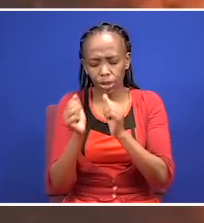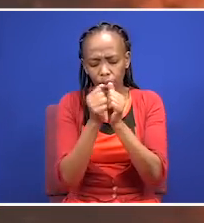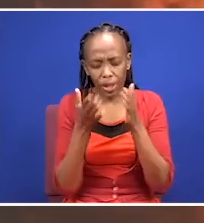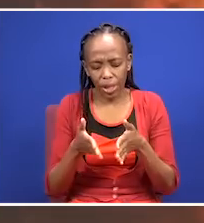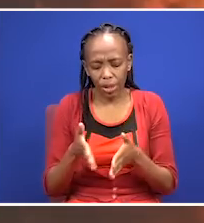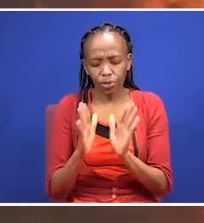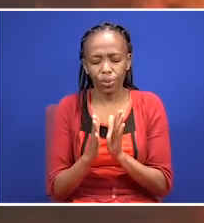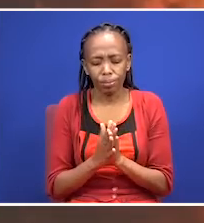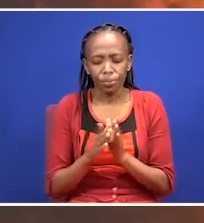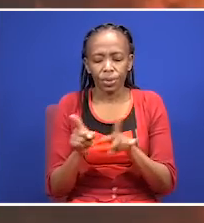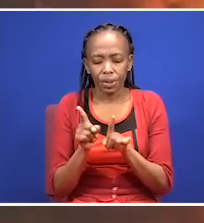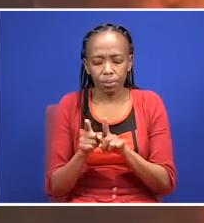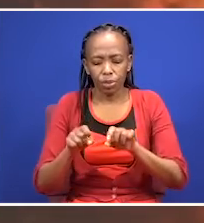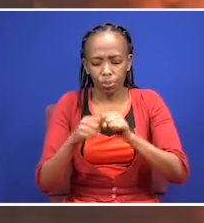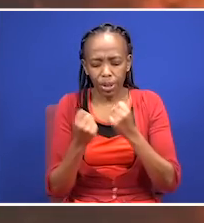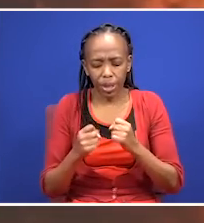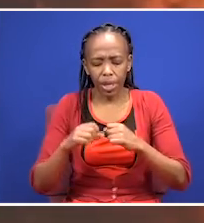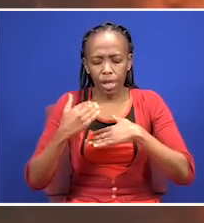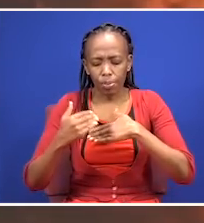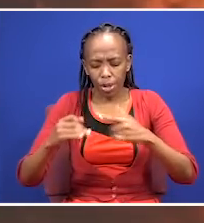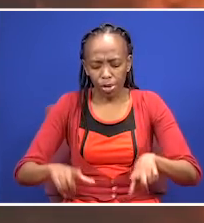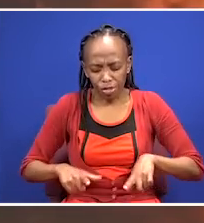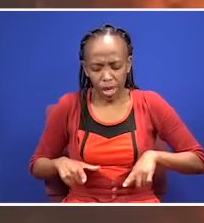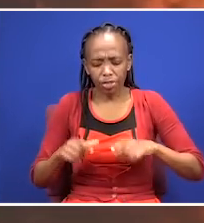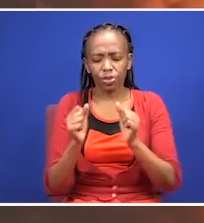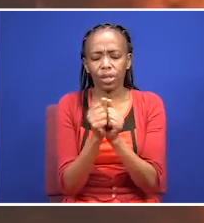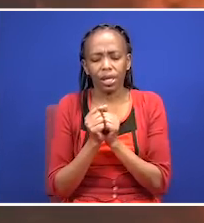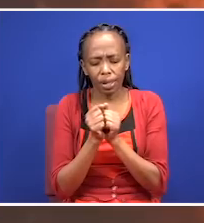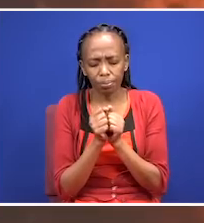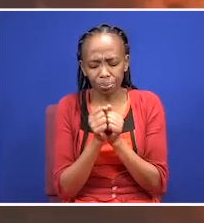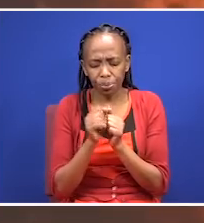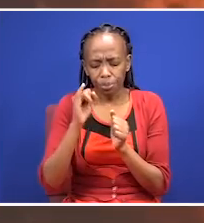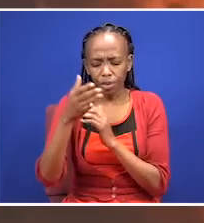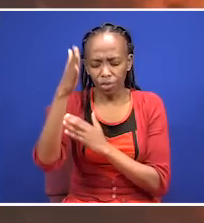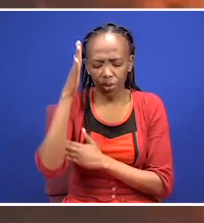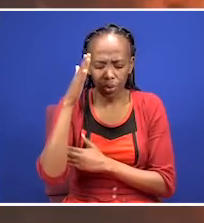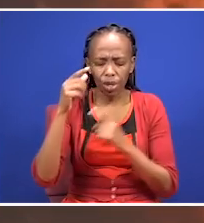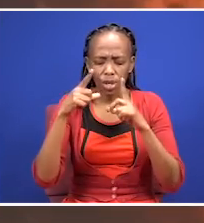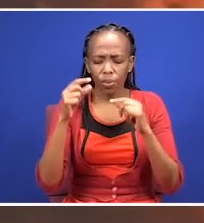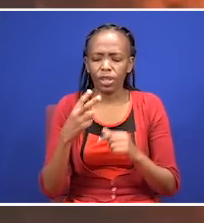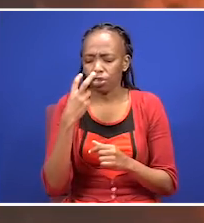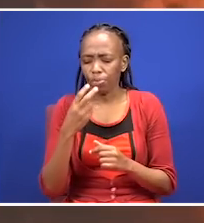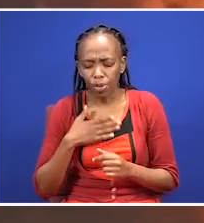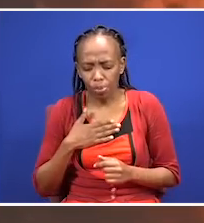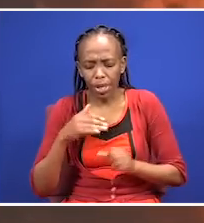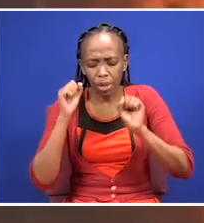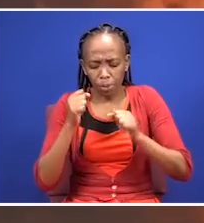this way and to break the bread of life together jehovah got the words of my mouth may they bring glory to